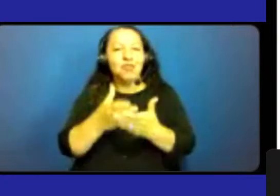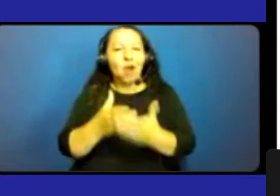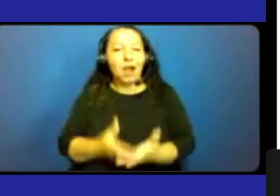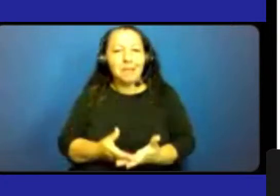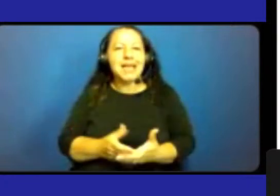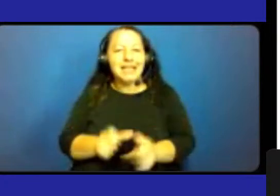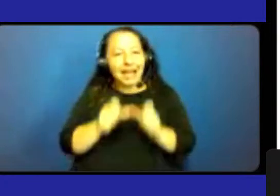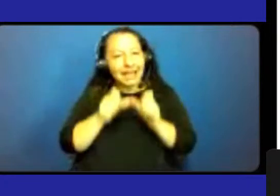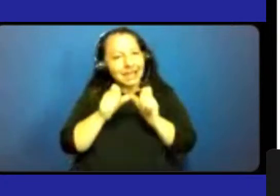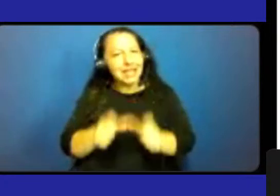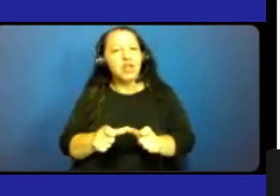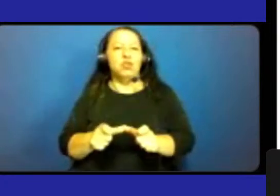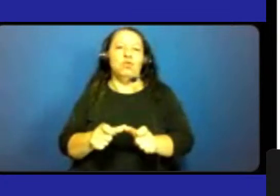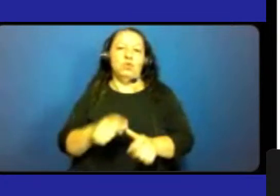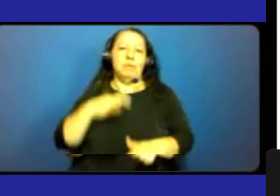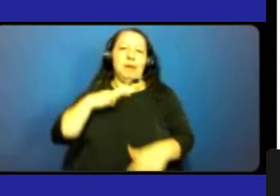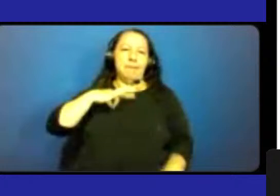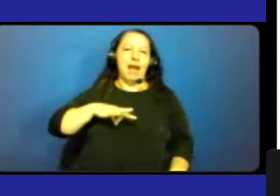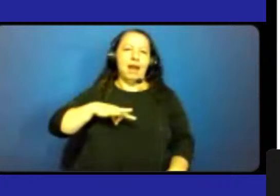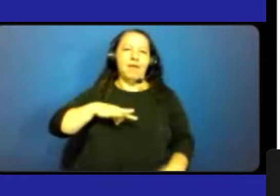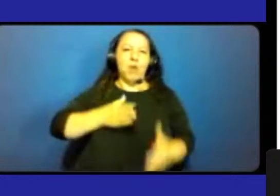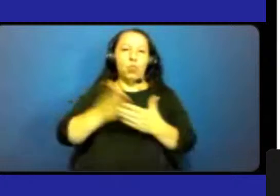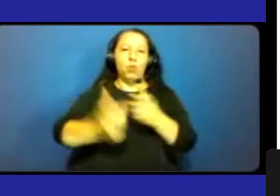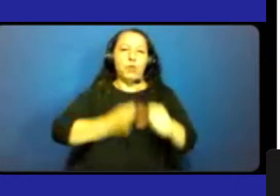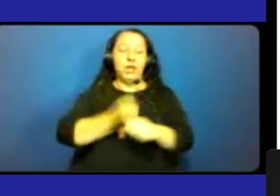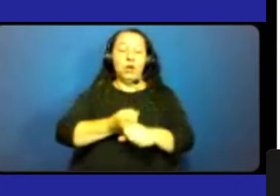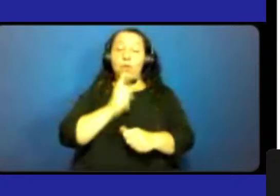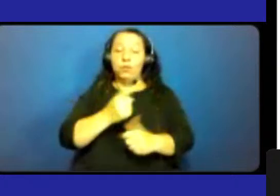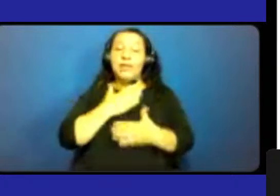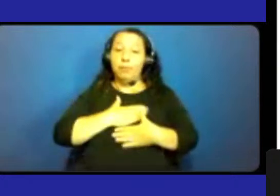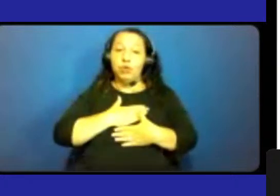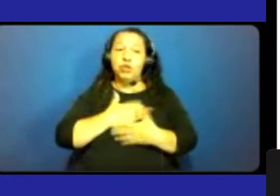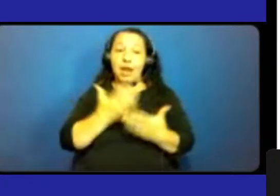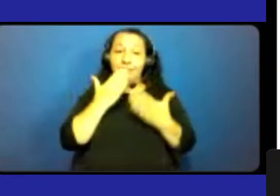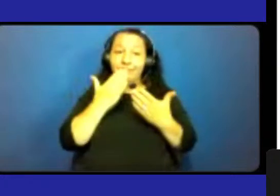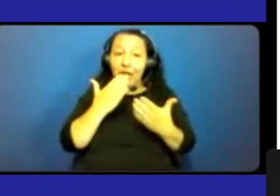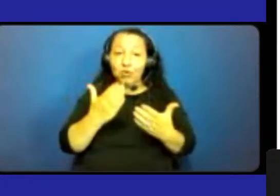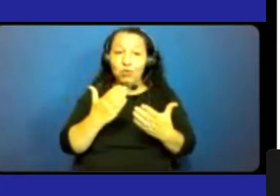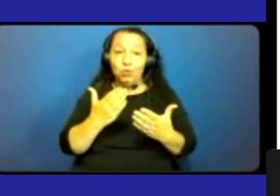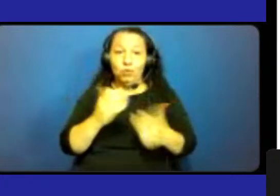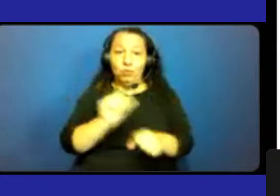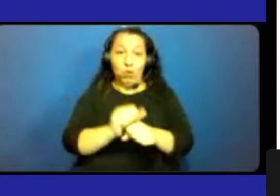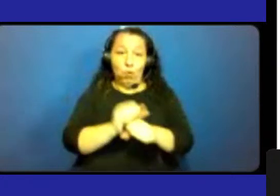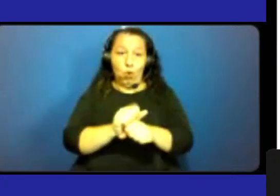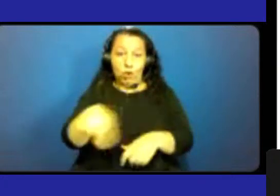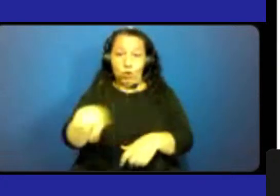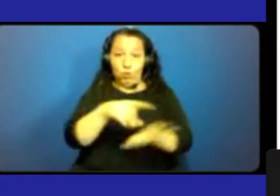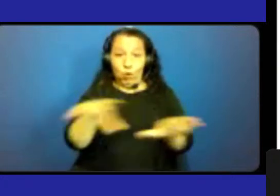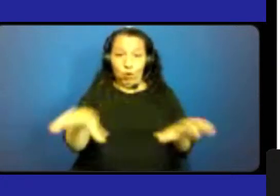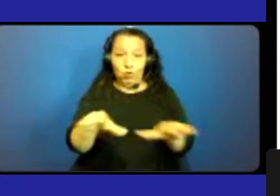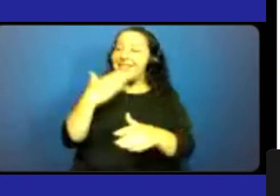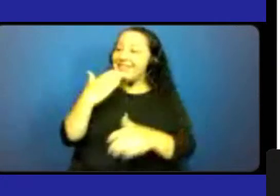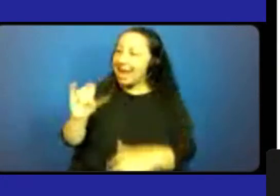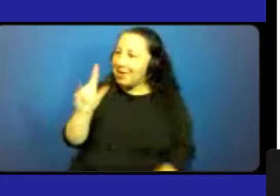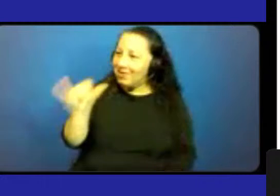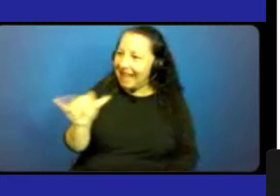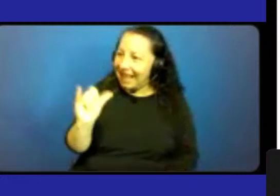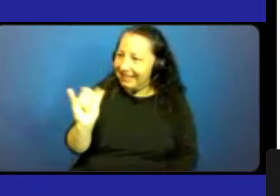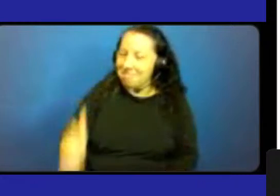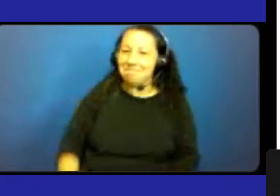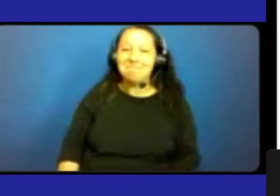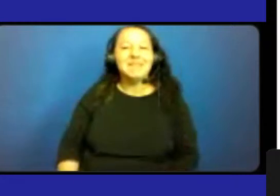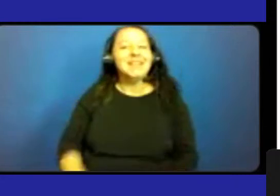the year, and I very much appreciate the work you do. Thank you, Sally. Likewise. Thank you,